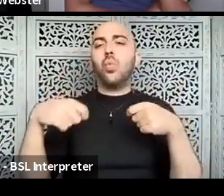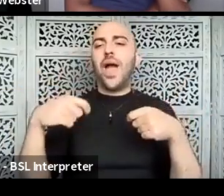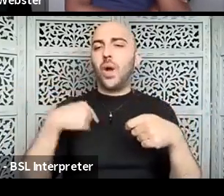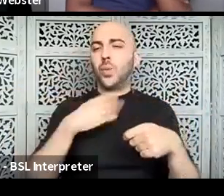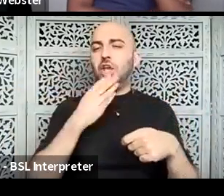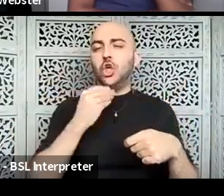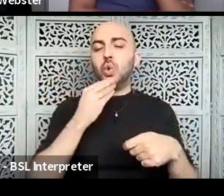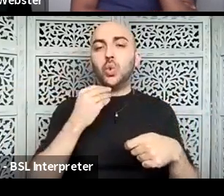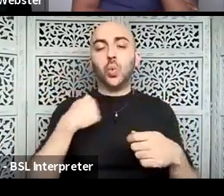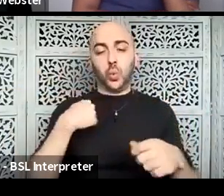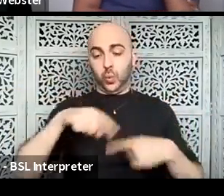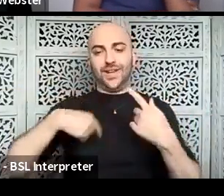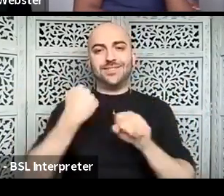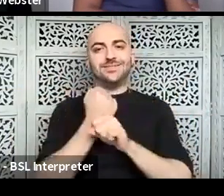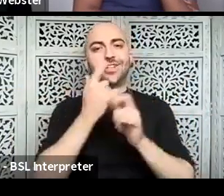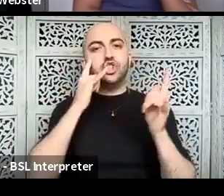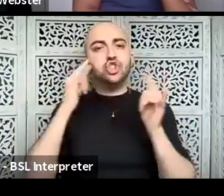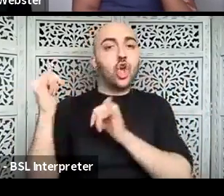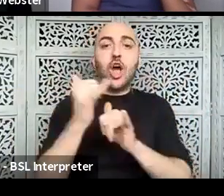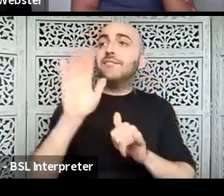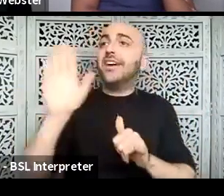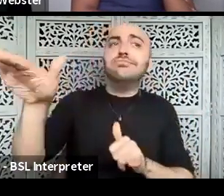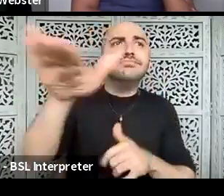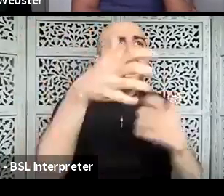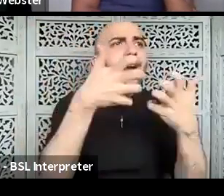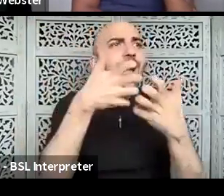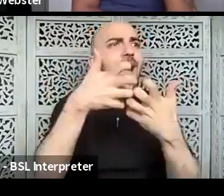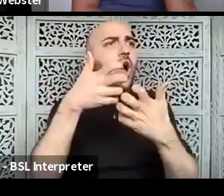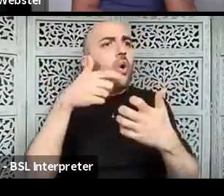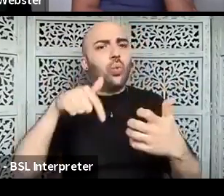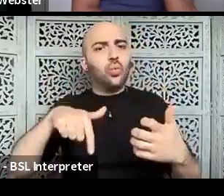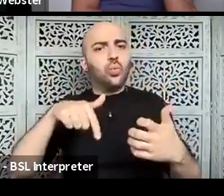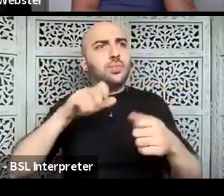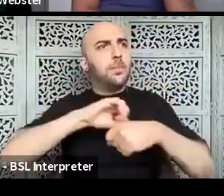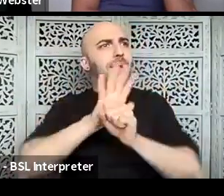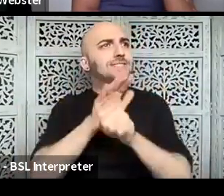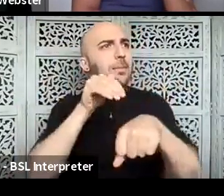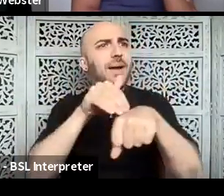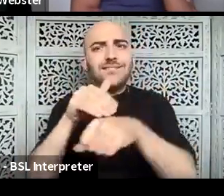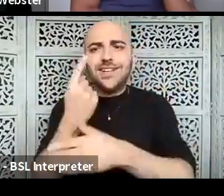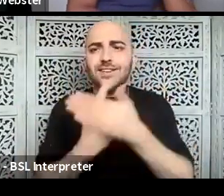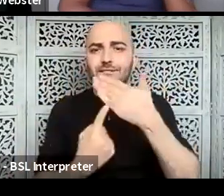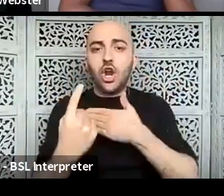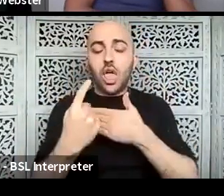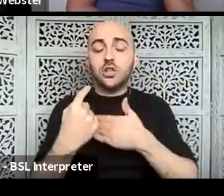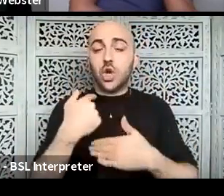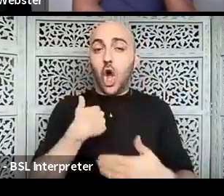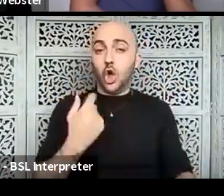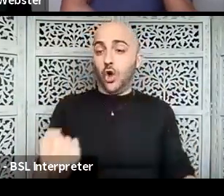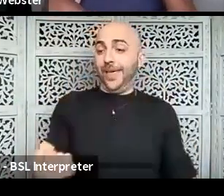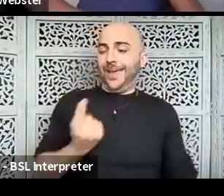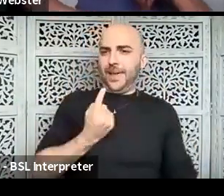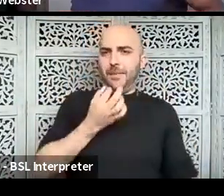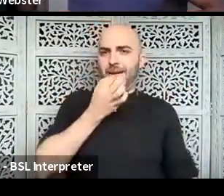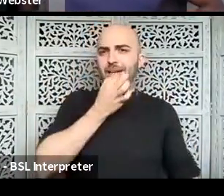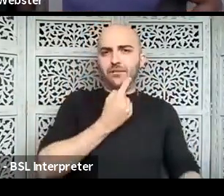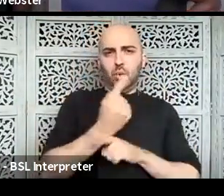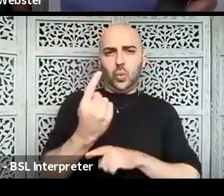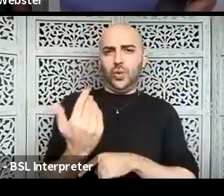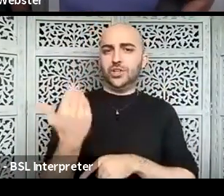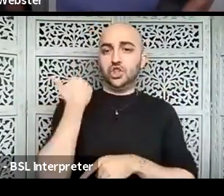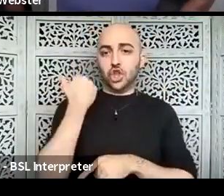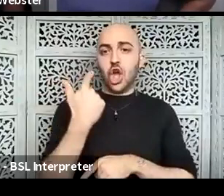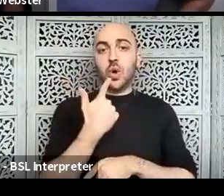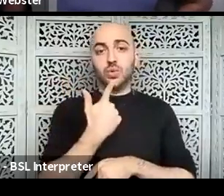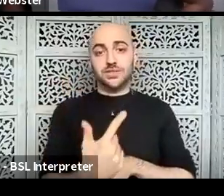about how the pandemic was affecting freelancers. And I got an email a couple of weeks ago that said it's a year